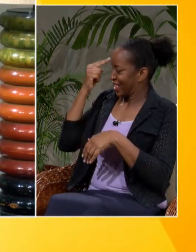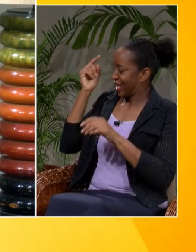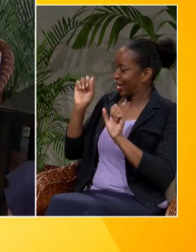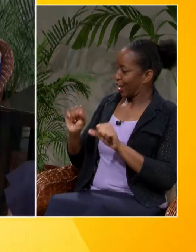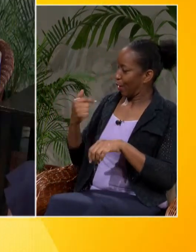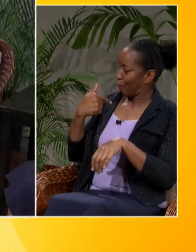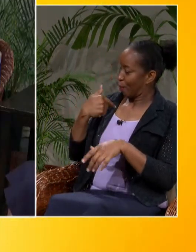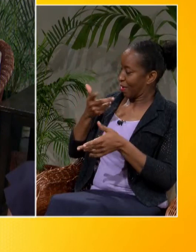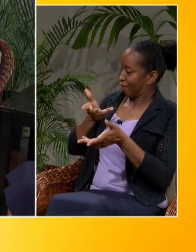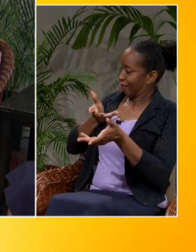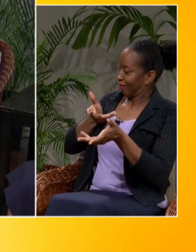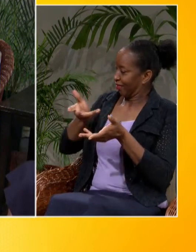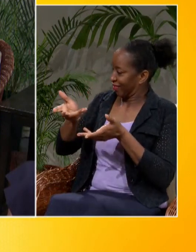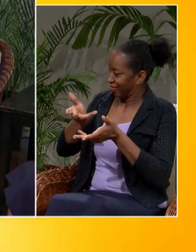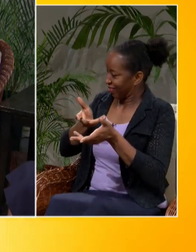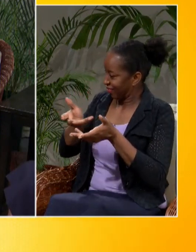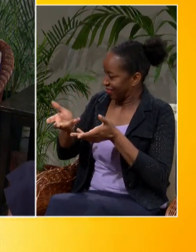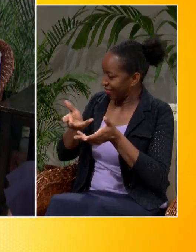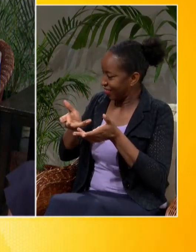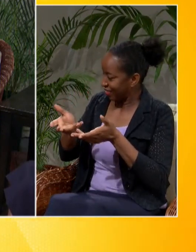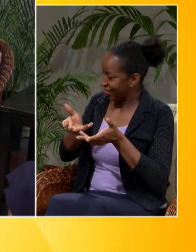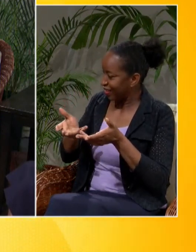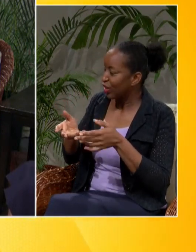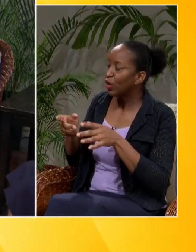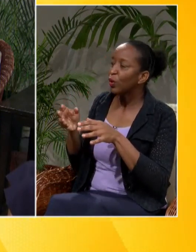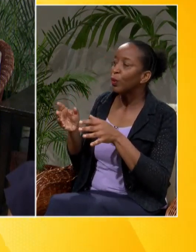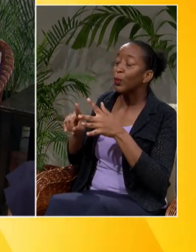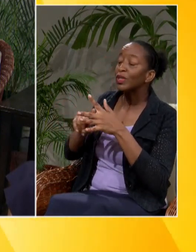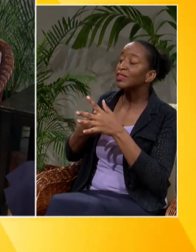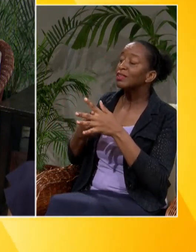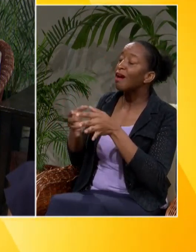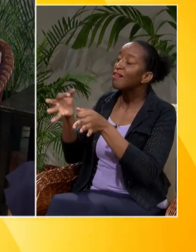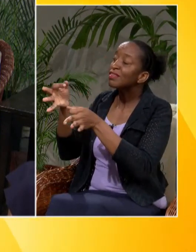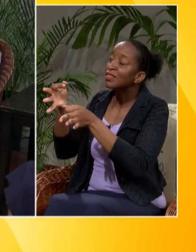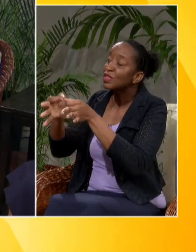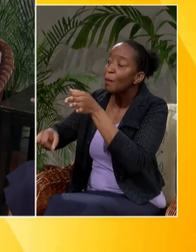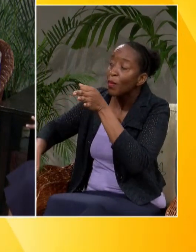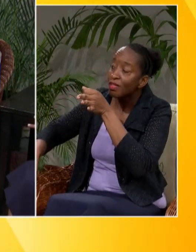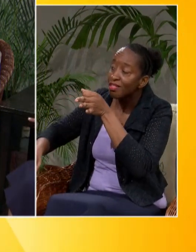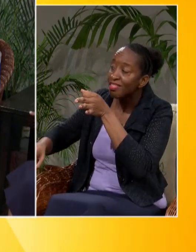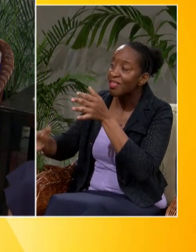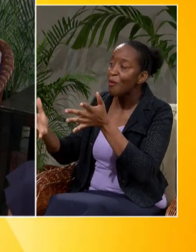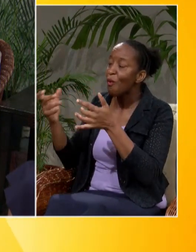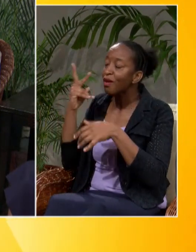with them. So, you know, let's start there with basics.